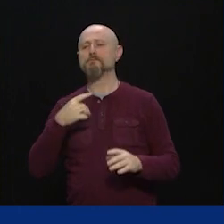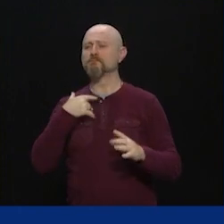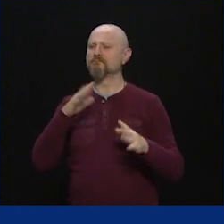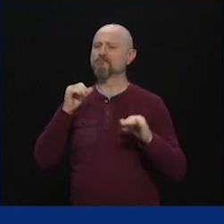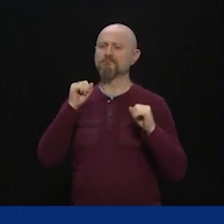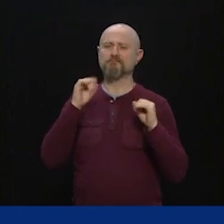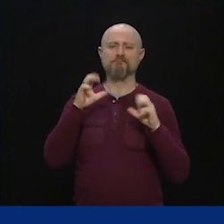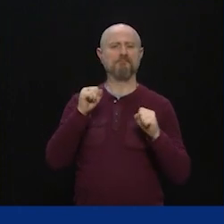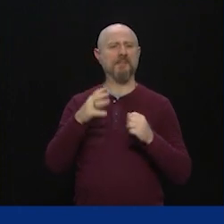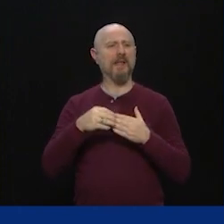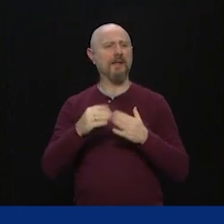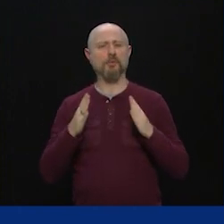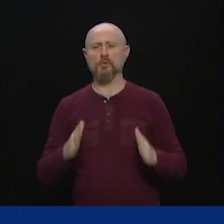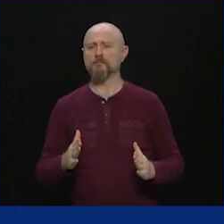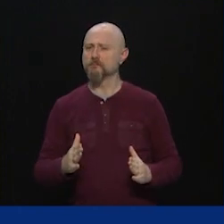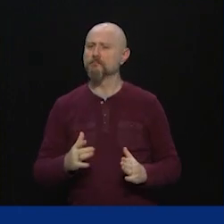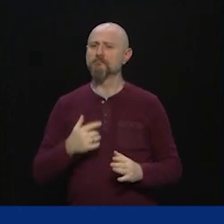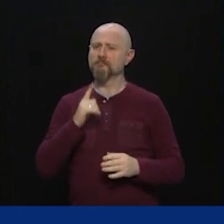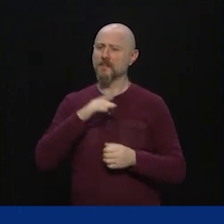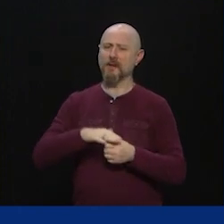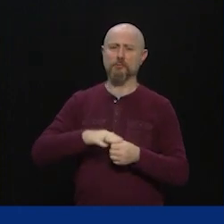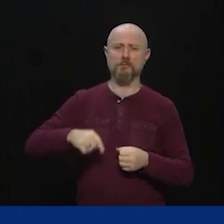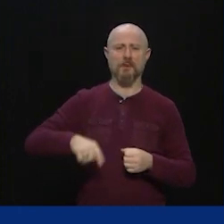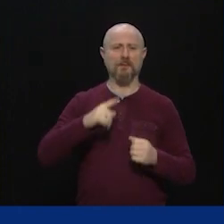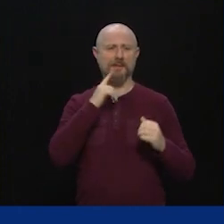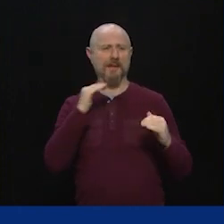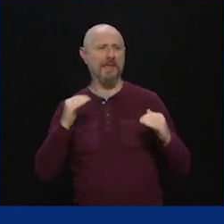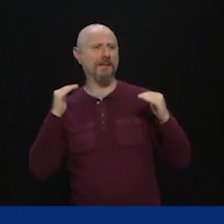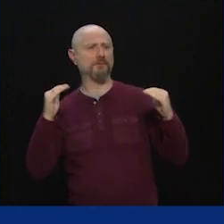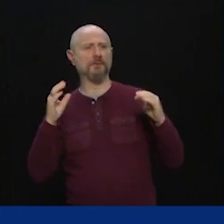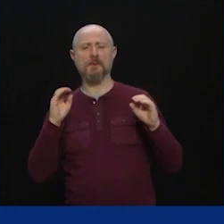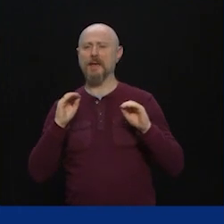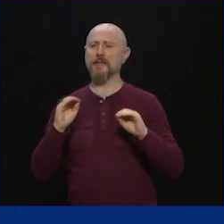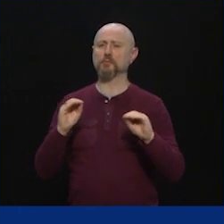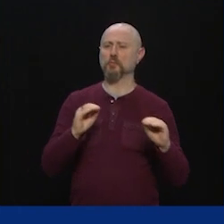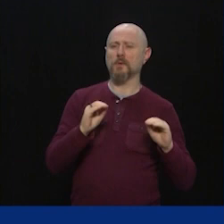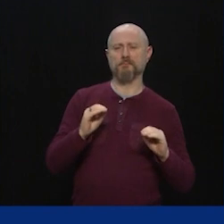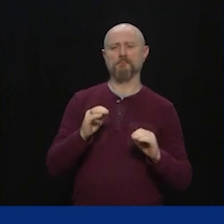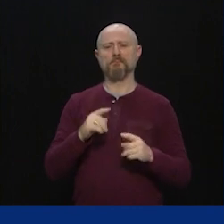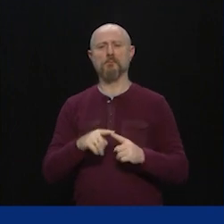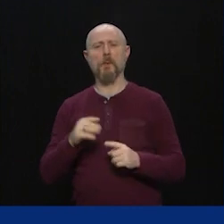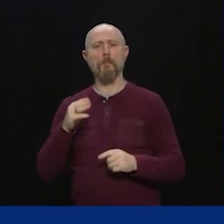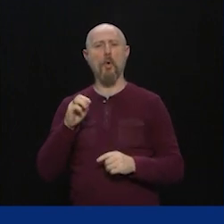education community in Monroe County, Heidi McPherson. Heidi, thank you.